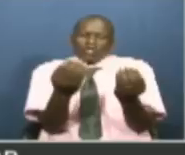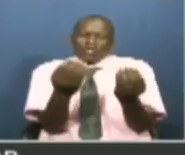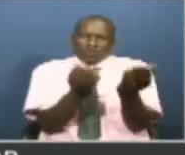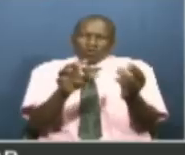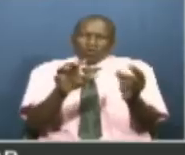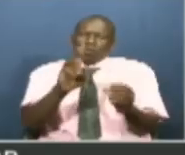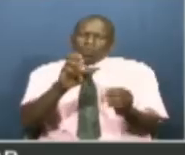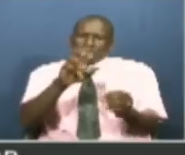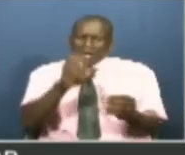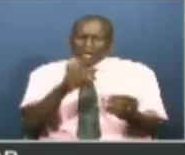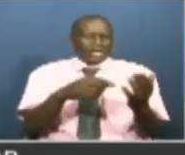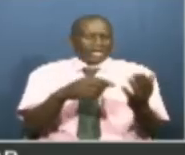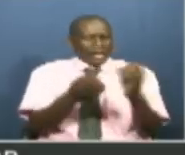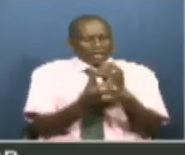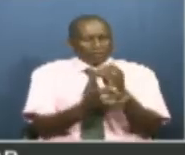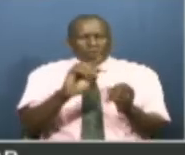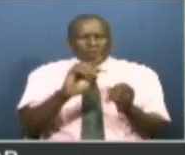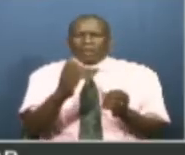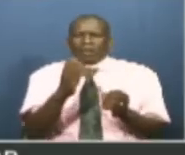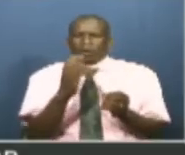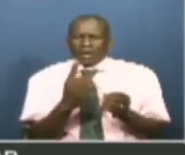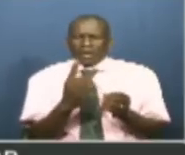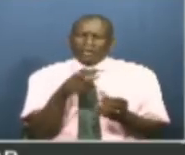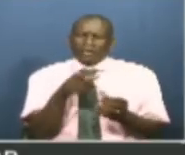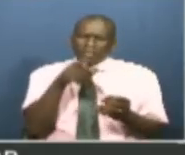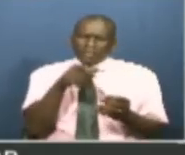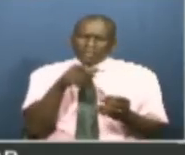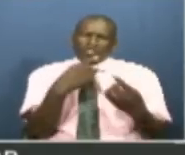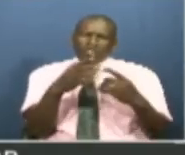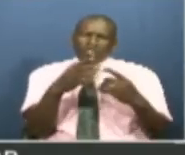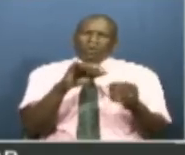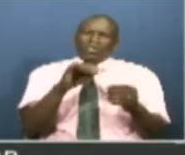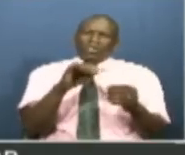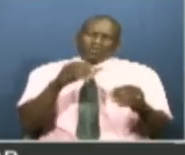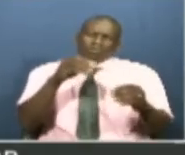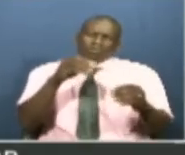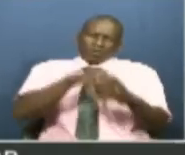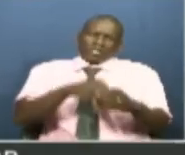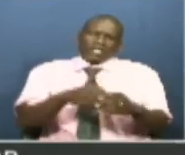highlighted one by one, deal with installing stored procedures,